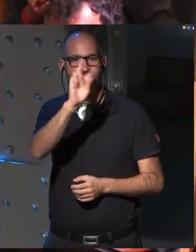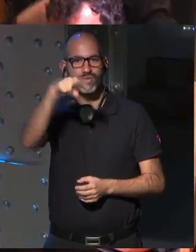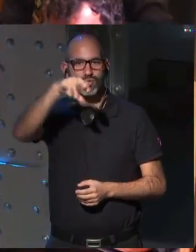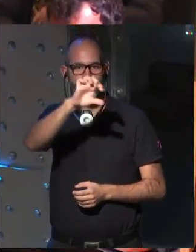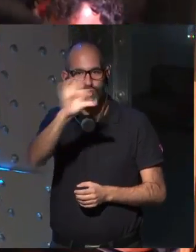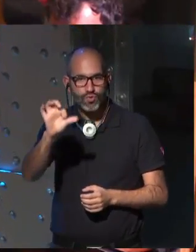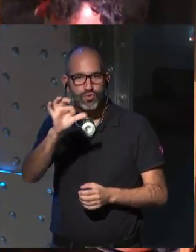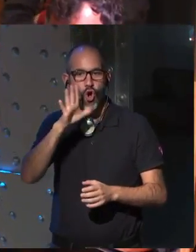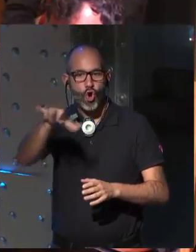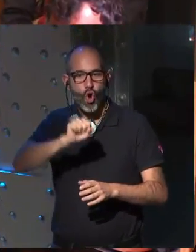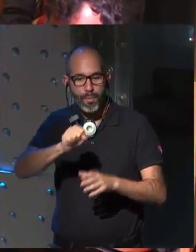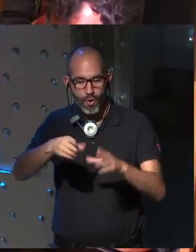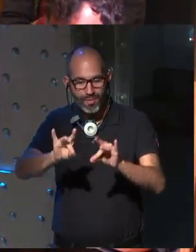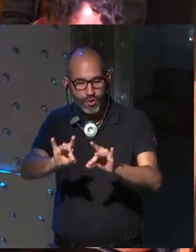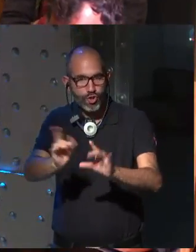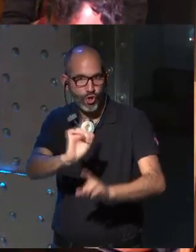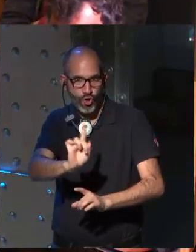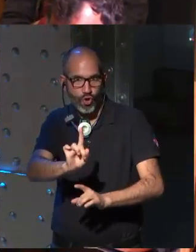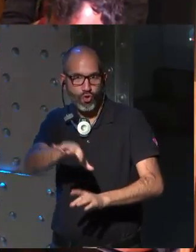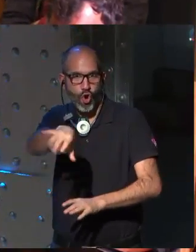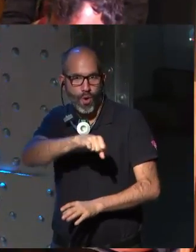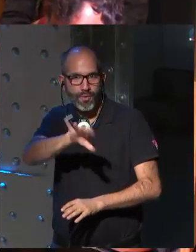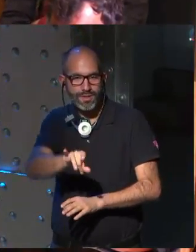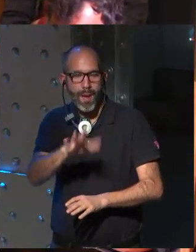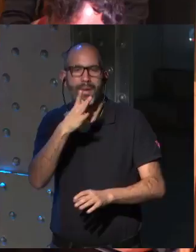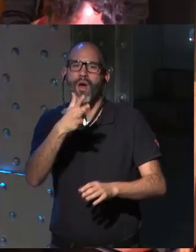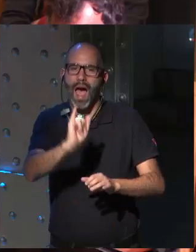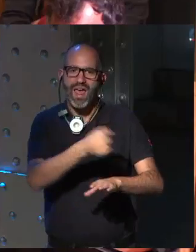But anyways, I still have some CDs and cassettes, and